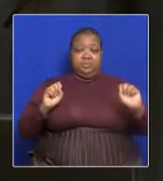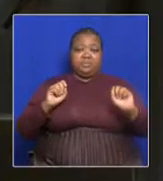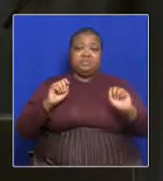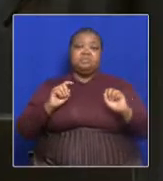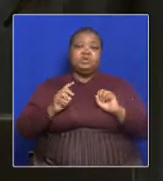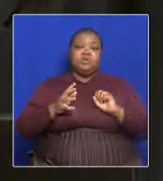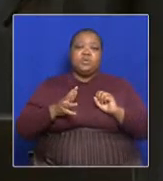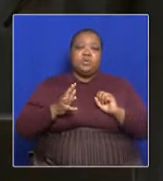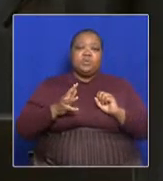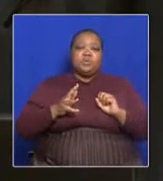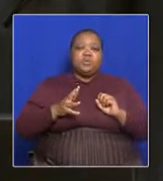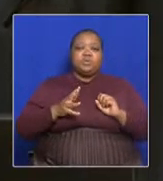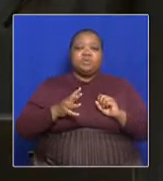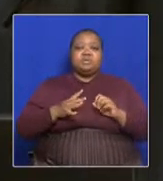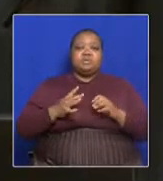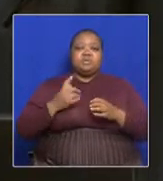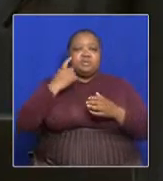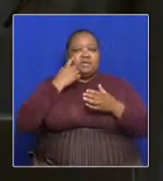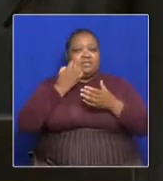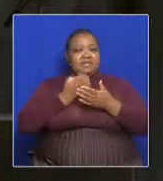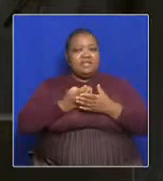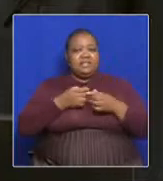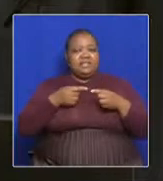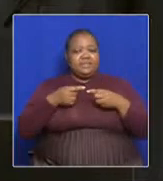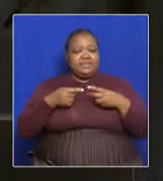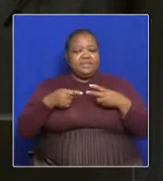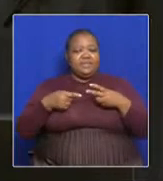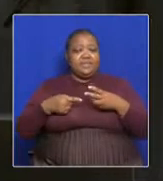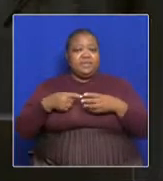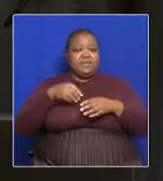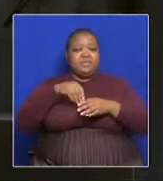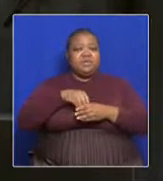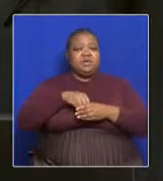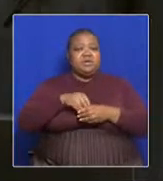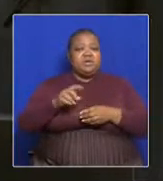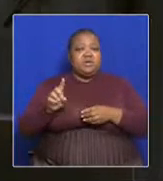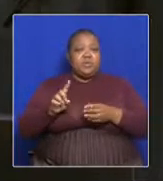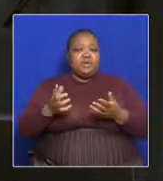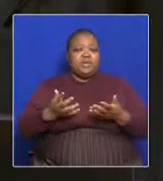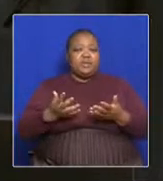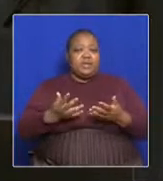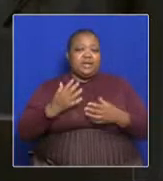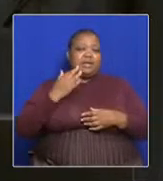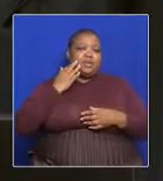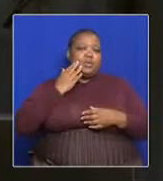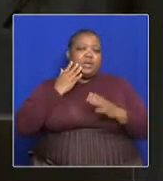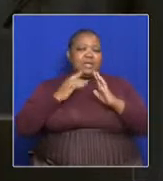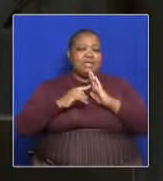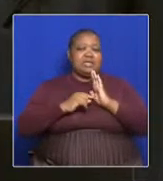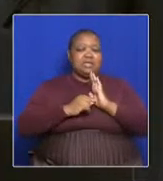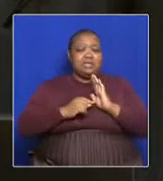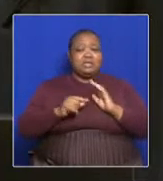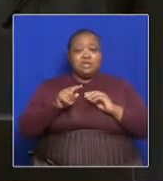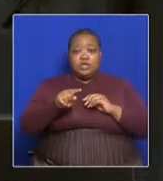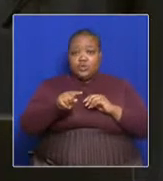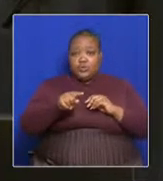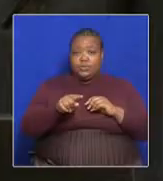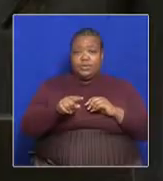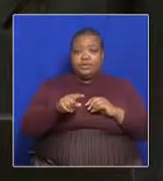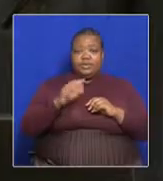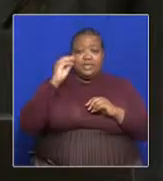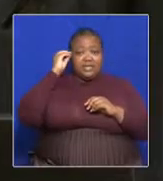of evidence, about what was contained, where, when, you are the one that has an interest in